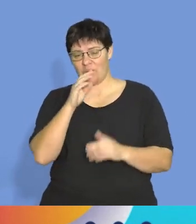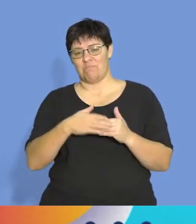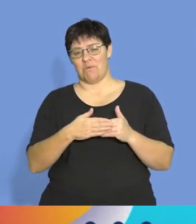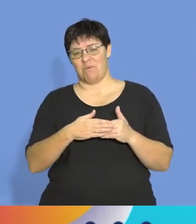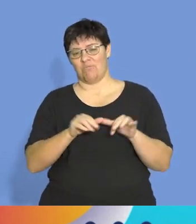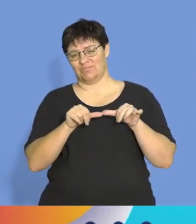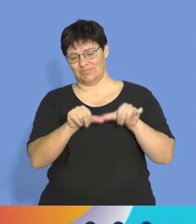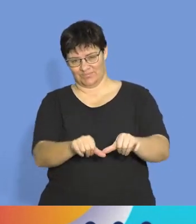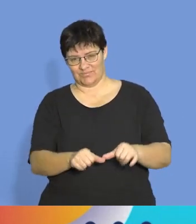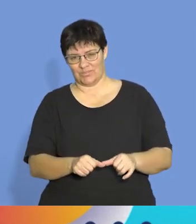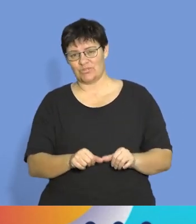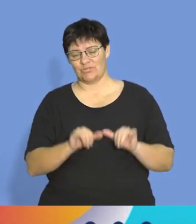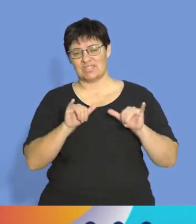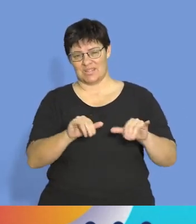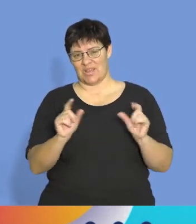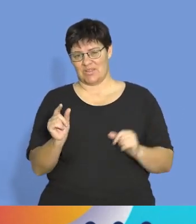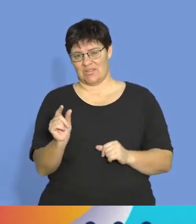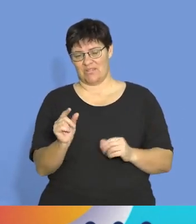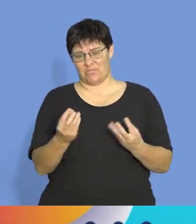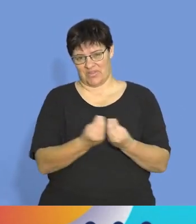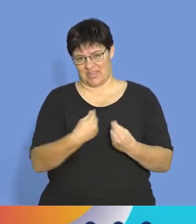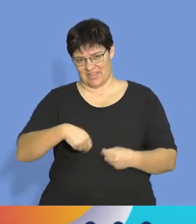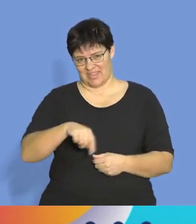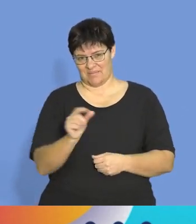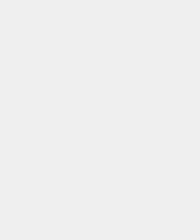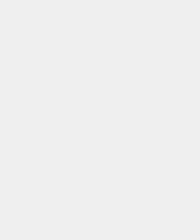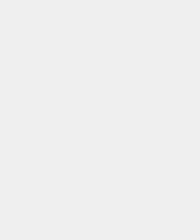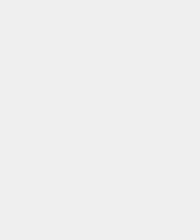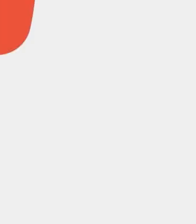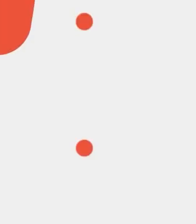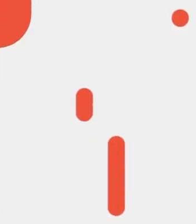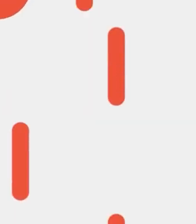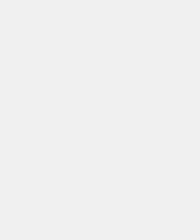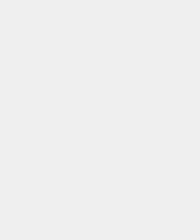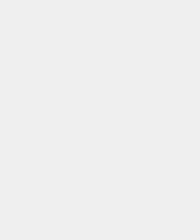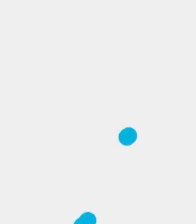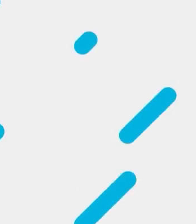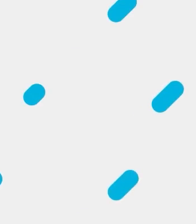So please stay tuned. I'll be back just now.